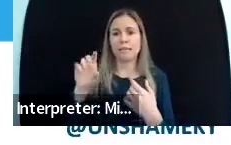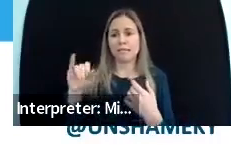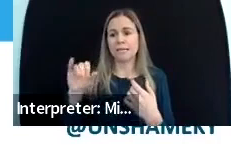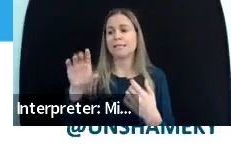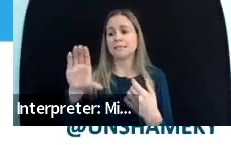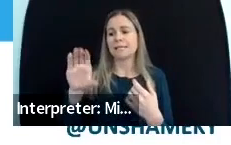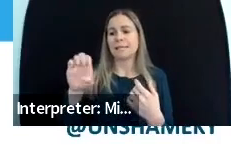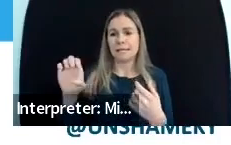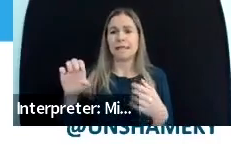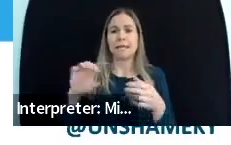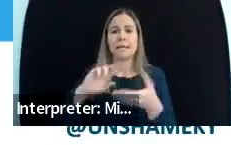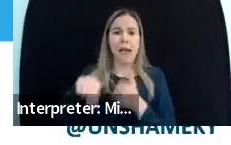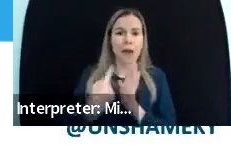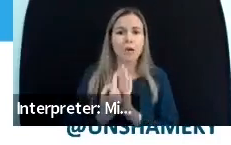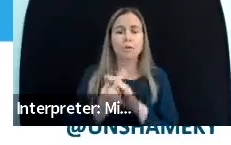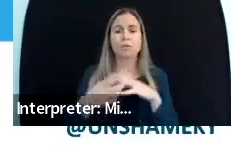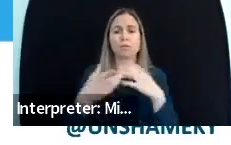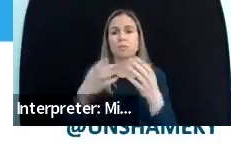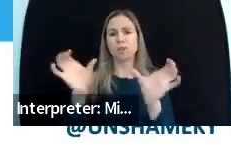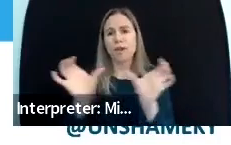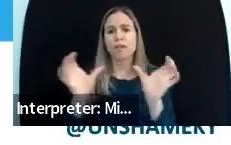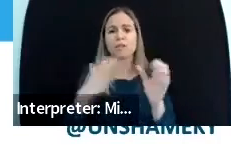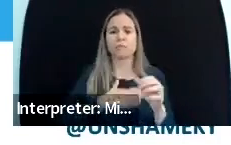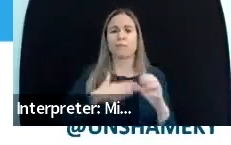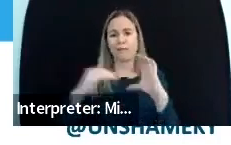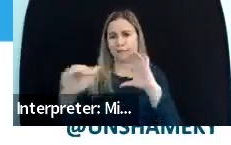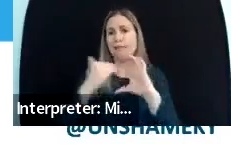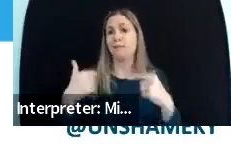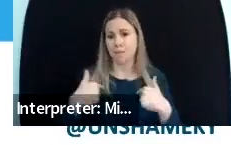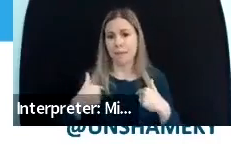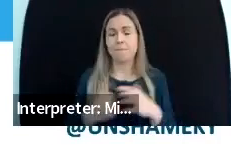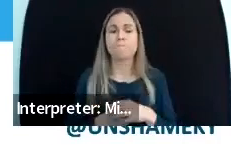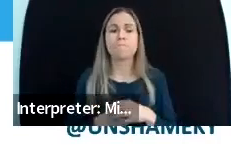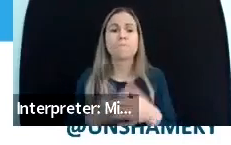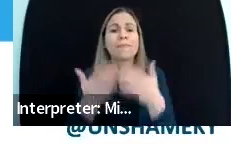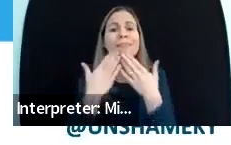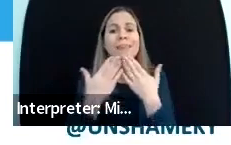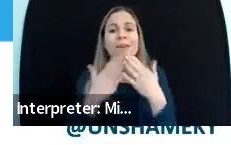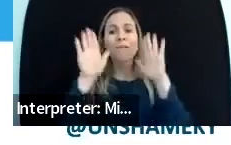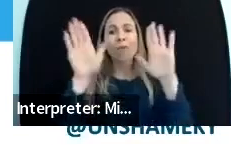at unshameky@shatterproof.org. All right, y'all have a great afternoon.